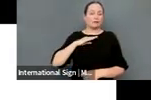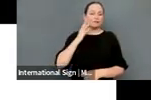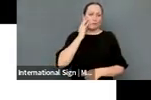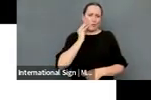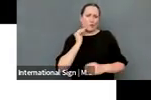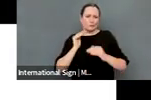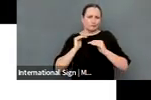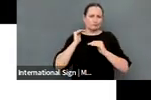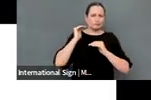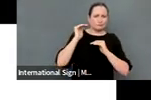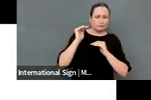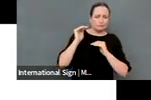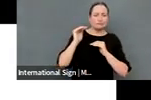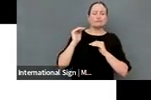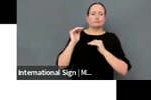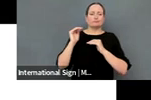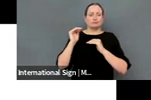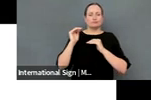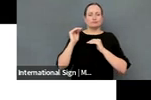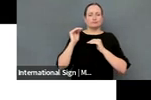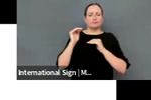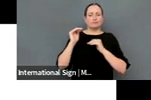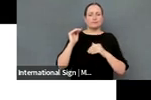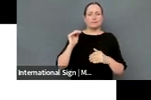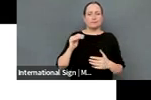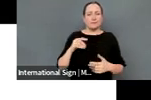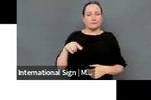or merit benefit.